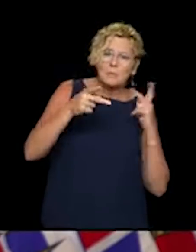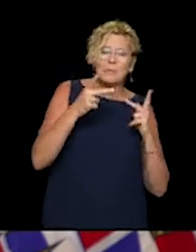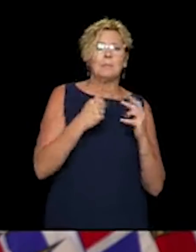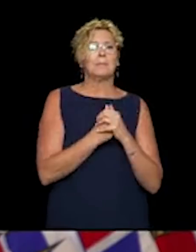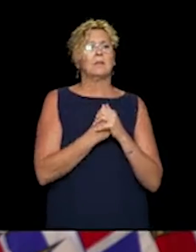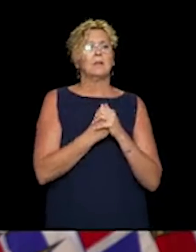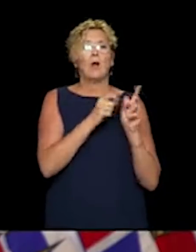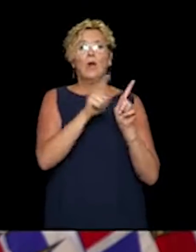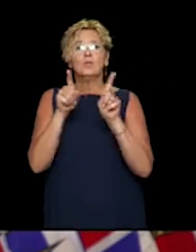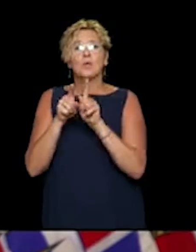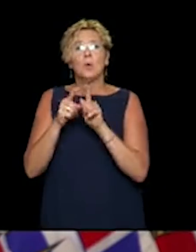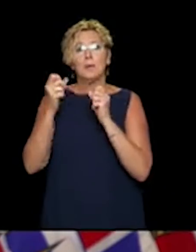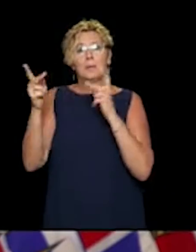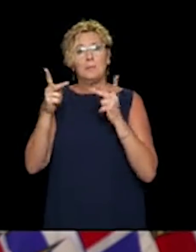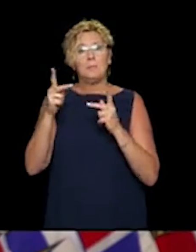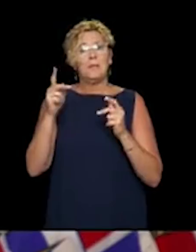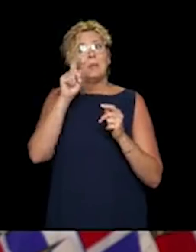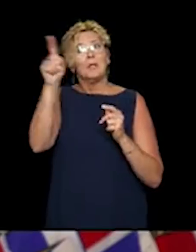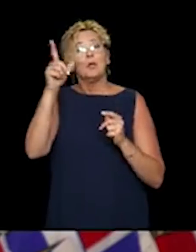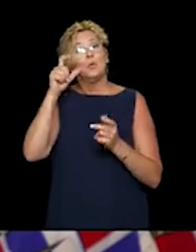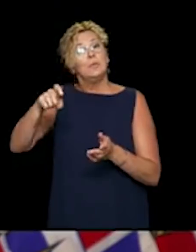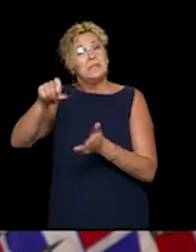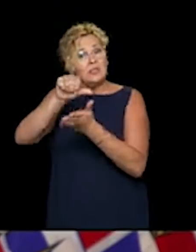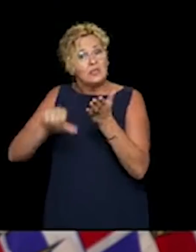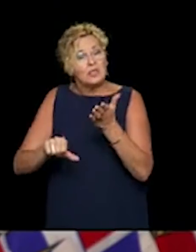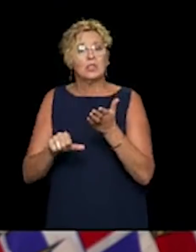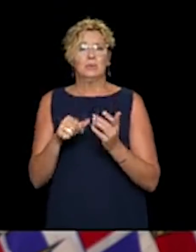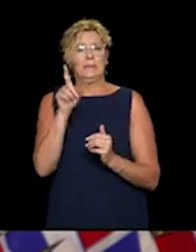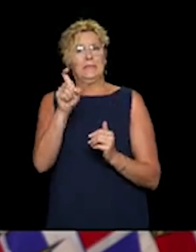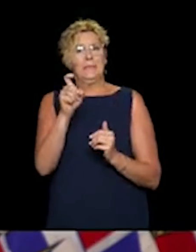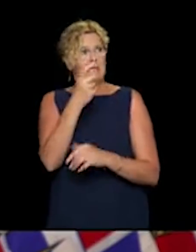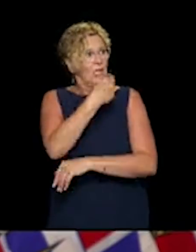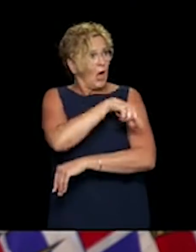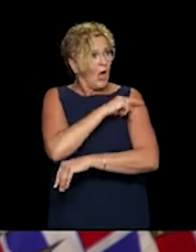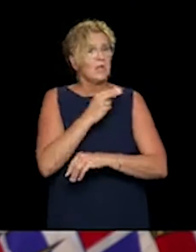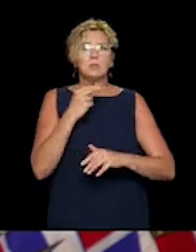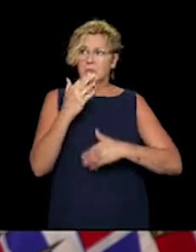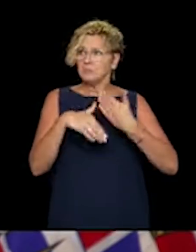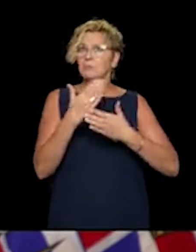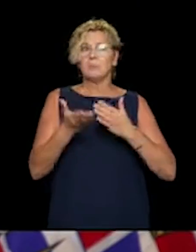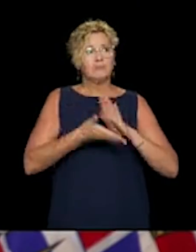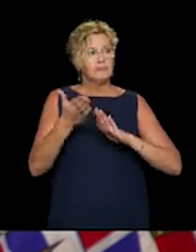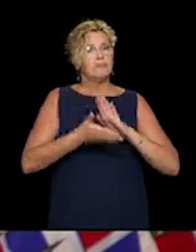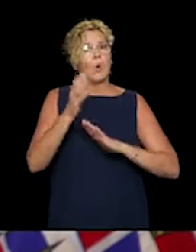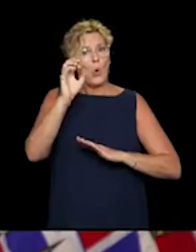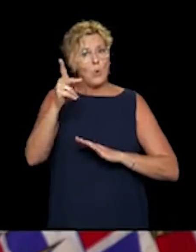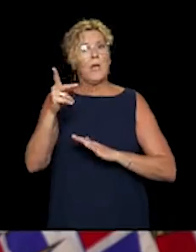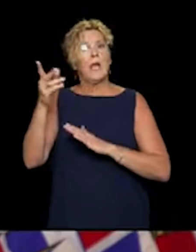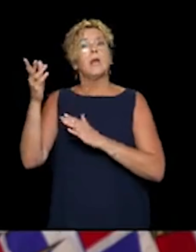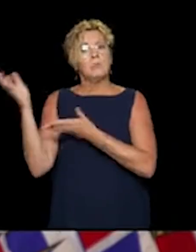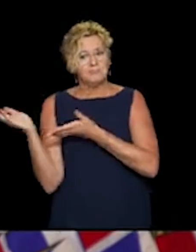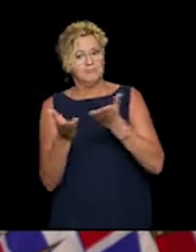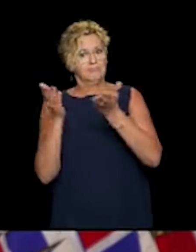our healthcare system, to make sure that we can continue to have those surgeries, that we can continue to have visits in our long-term